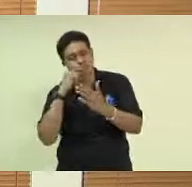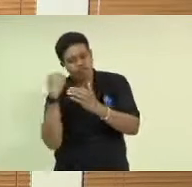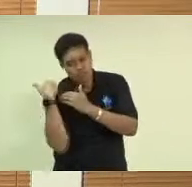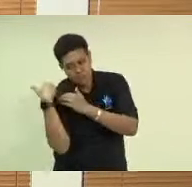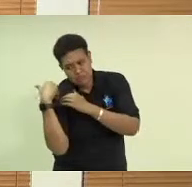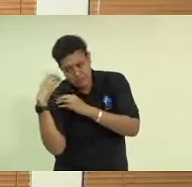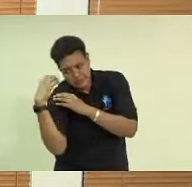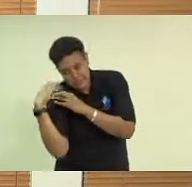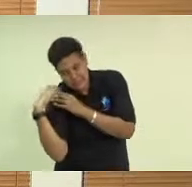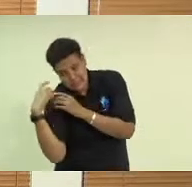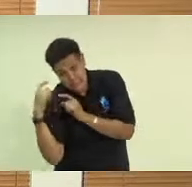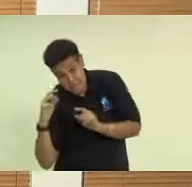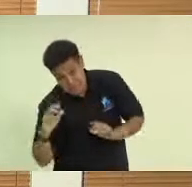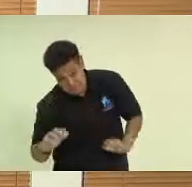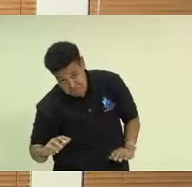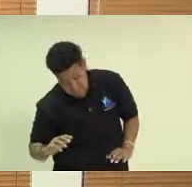applies.